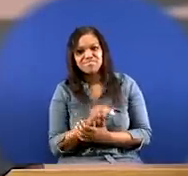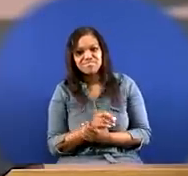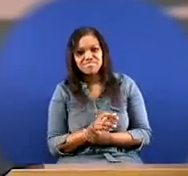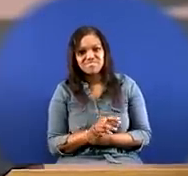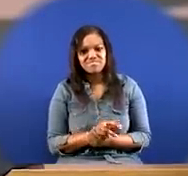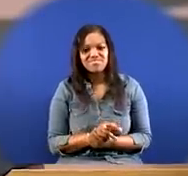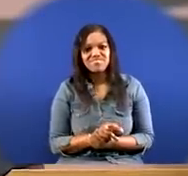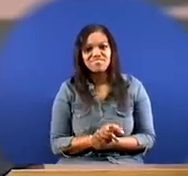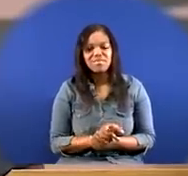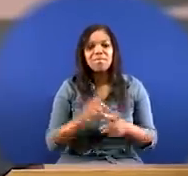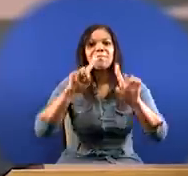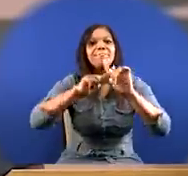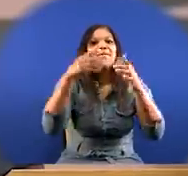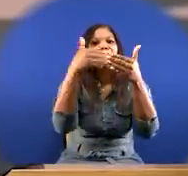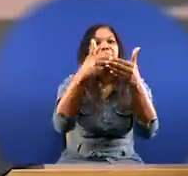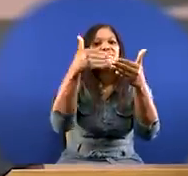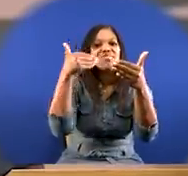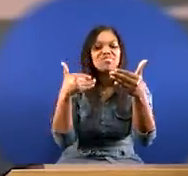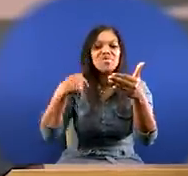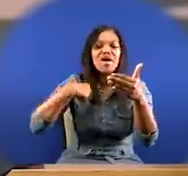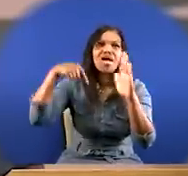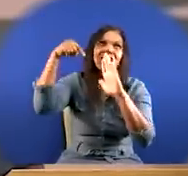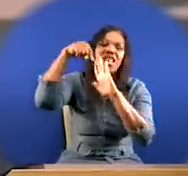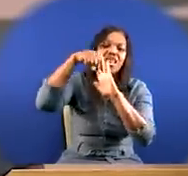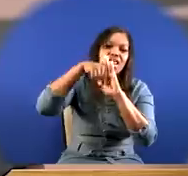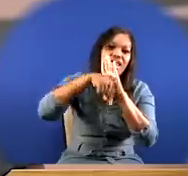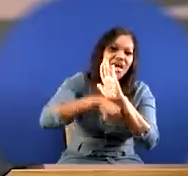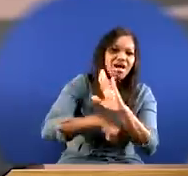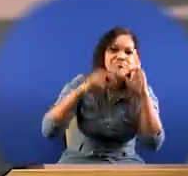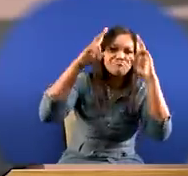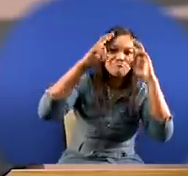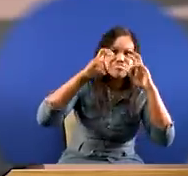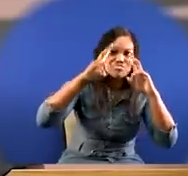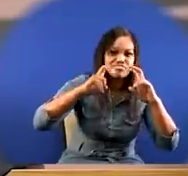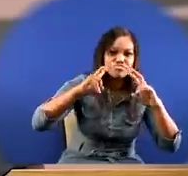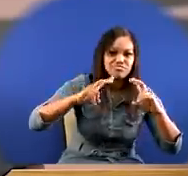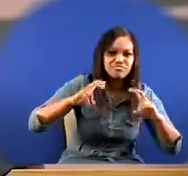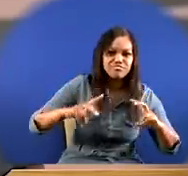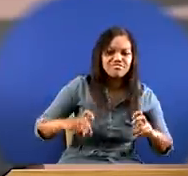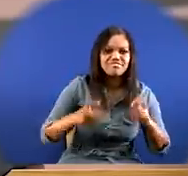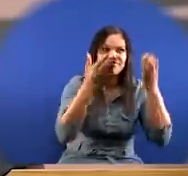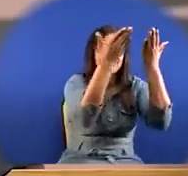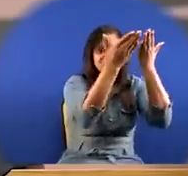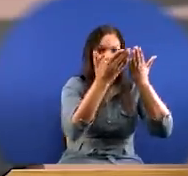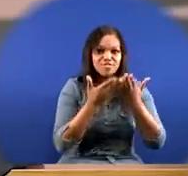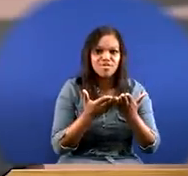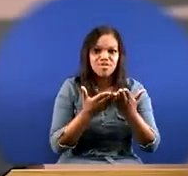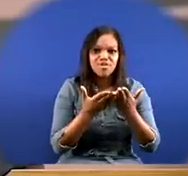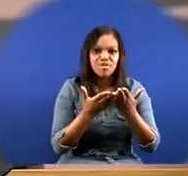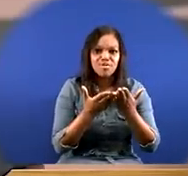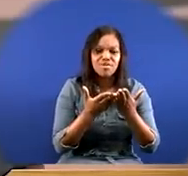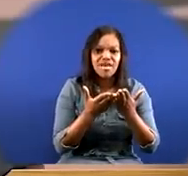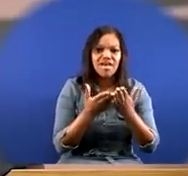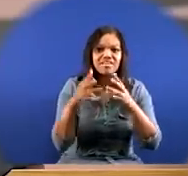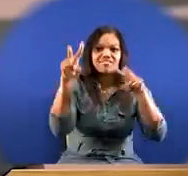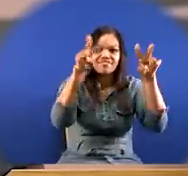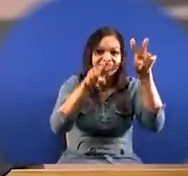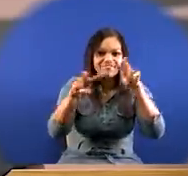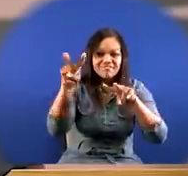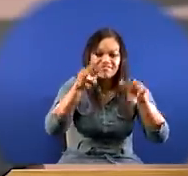But before I delve into a homiletical unfolding and an exegetical